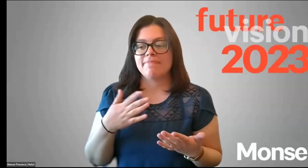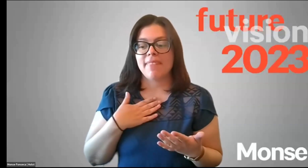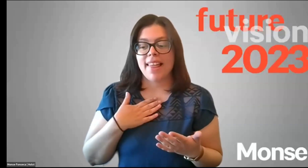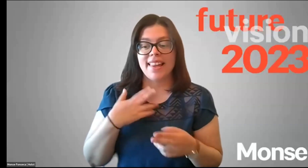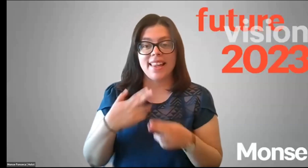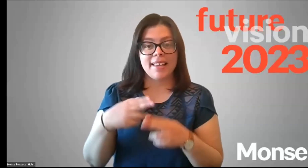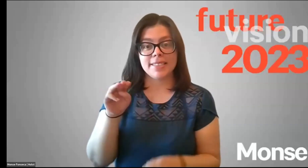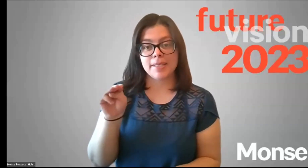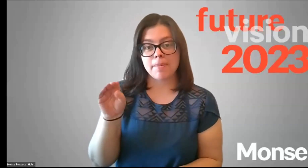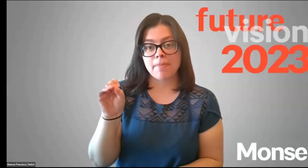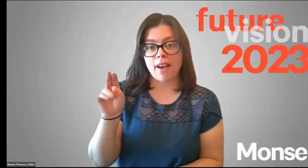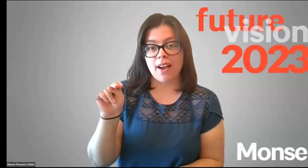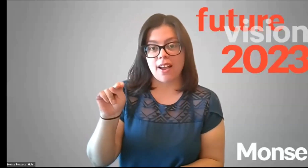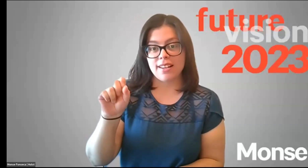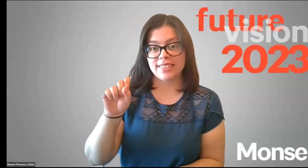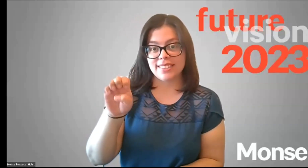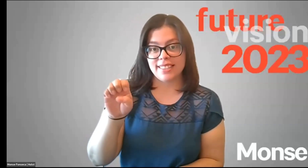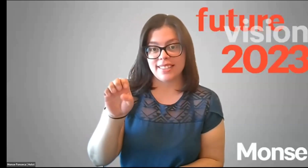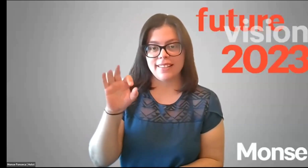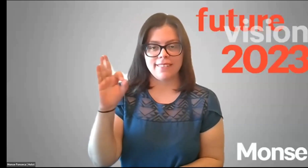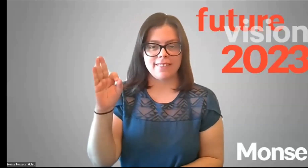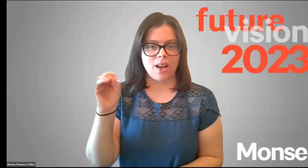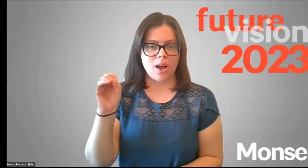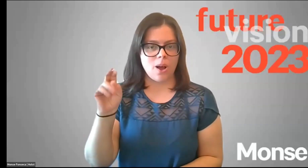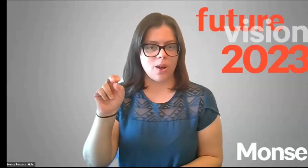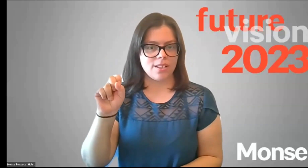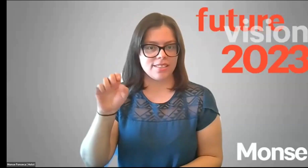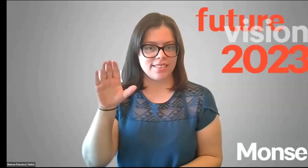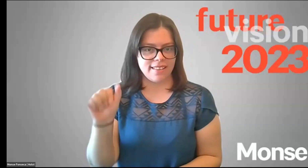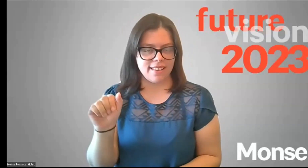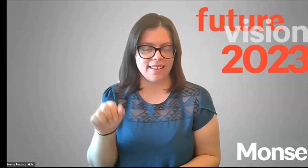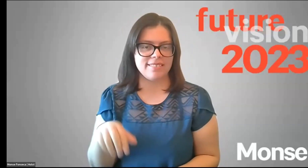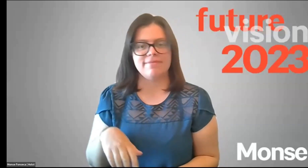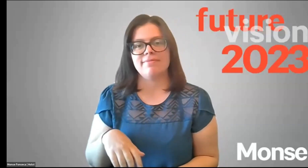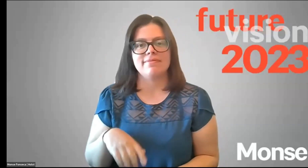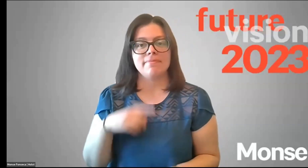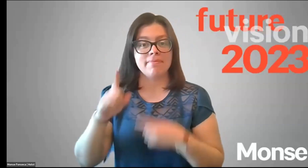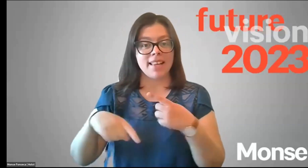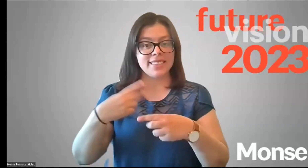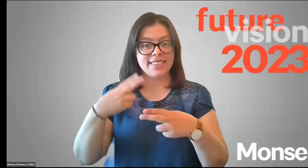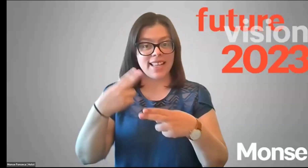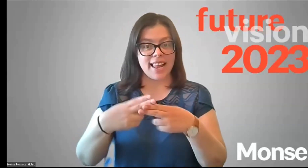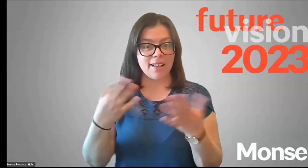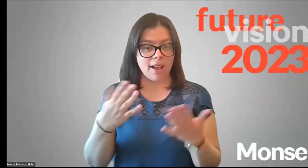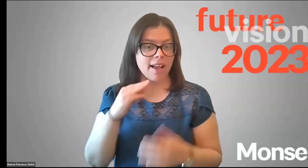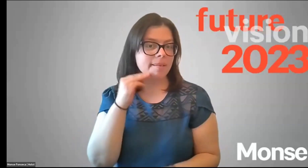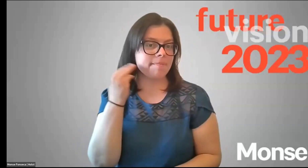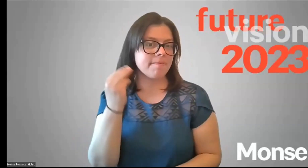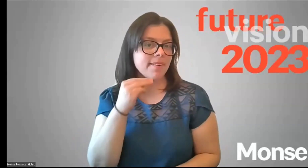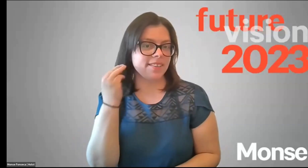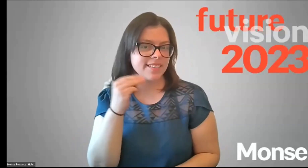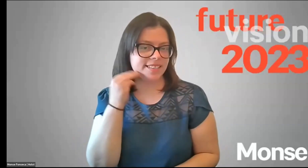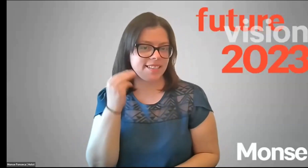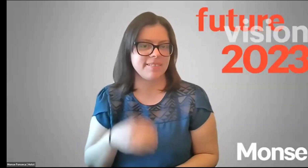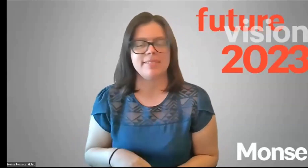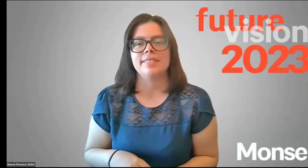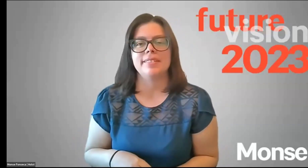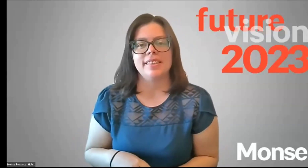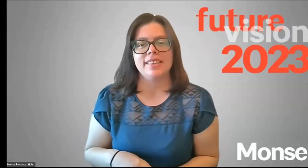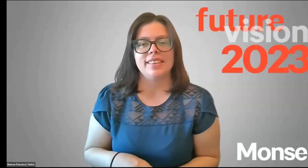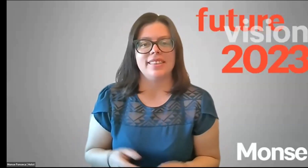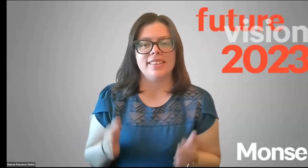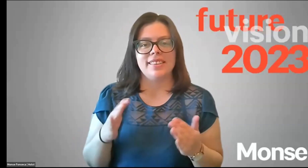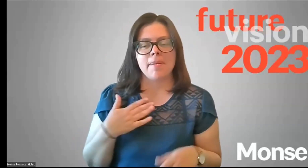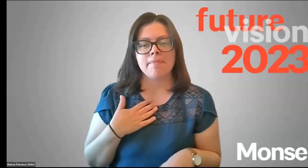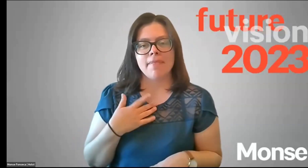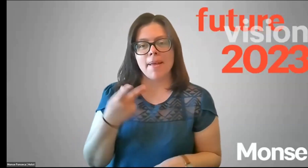group. I'm just so excited. So first of all, my name is Monse Fonseca, and this is my sign